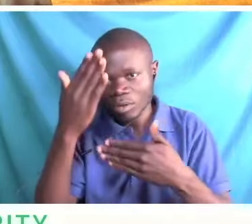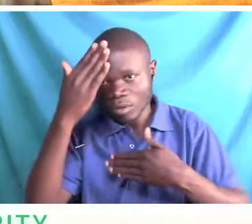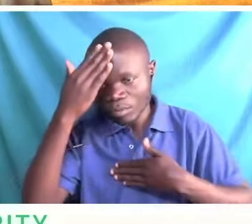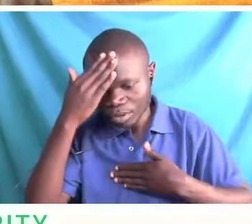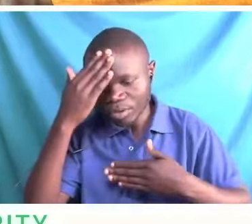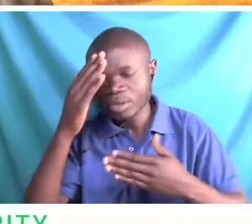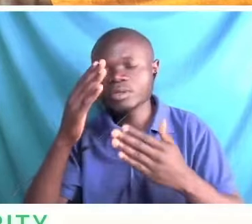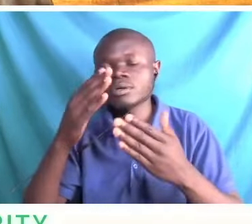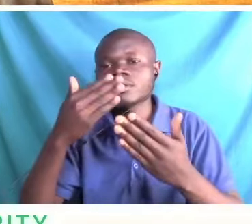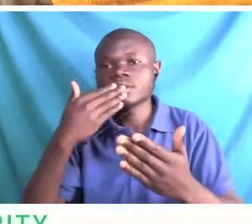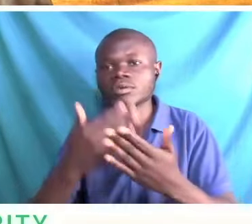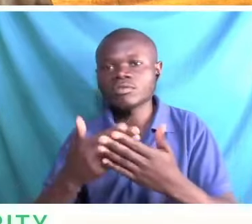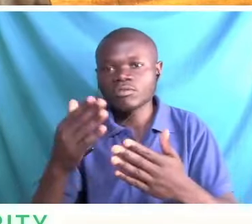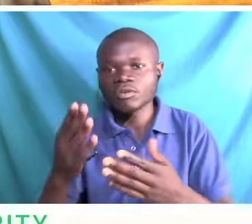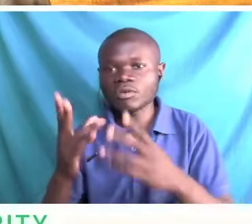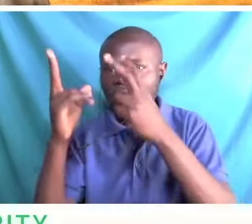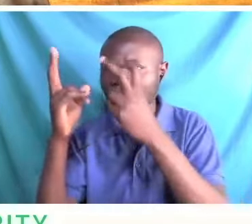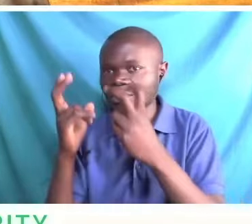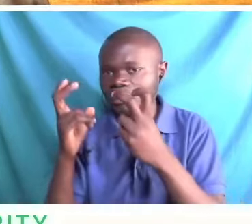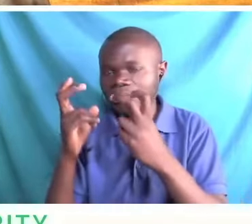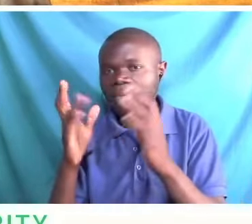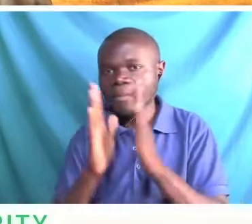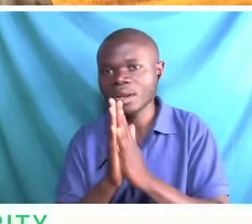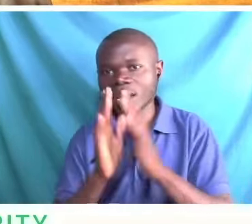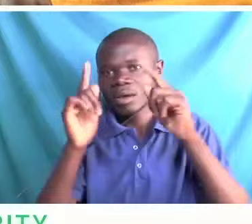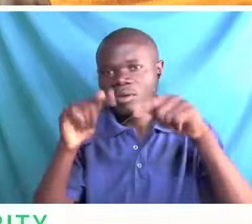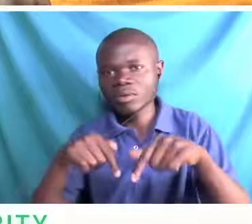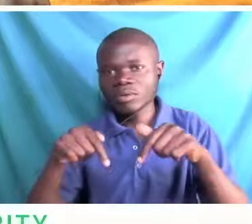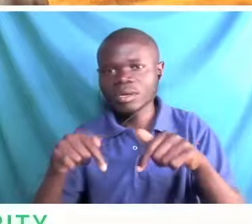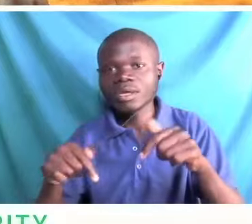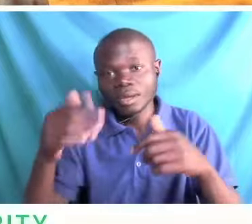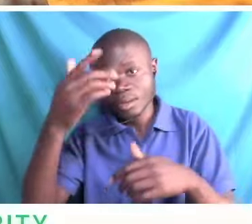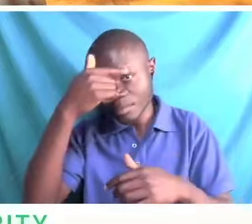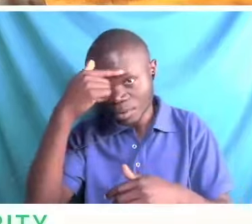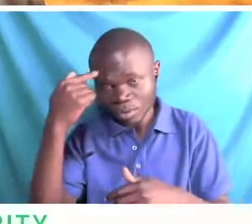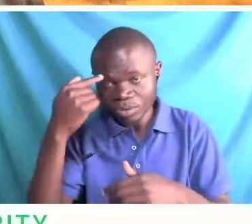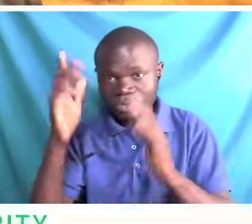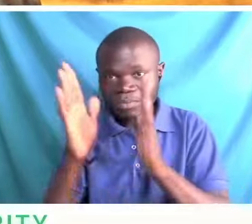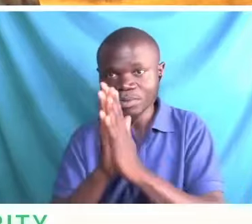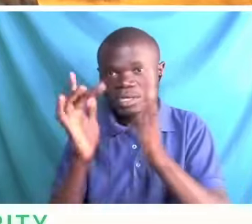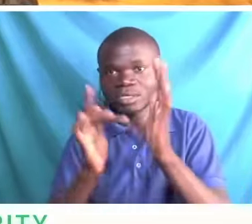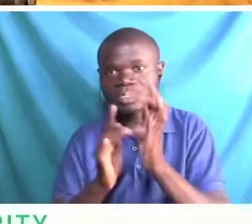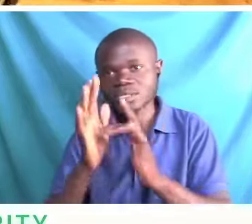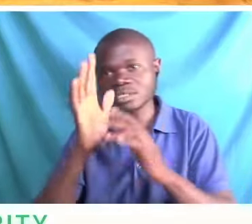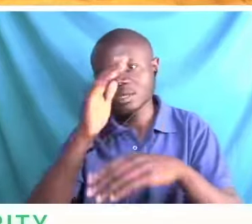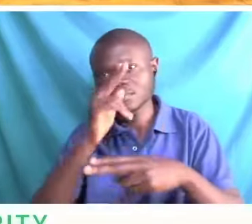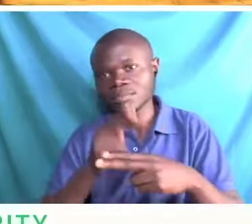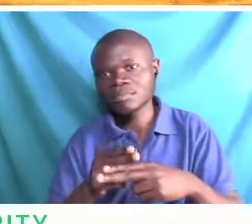Thank you for hearing and answering our prayer today, because we've prayed in Jesus' name.